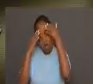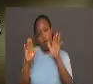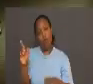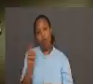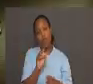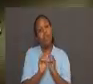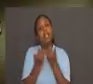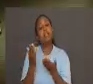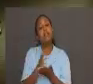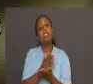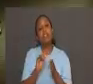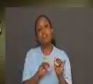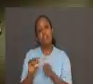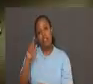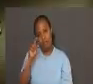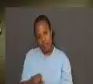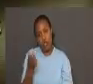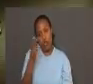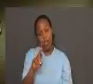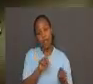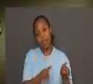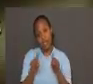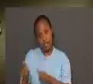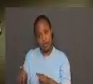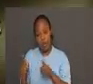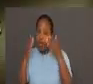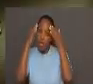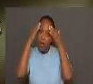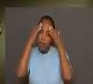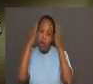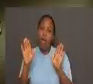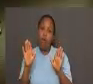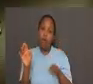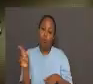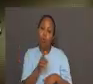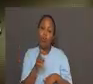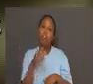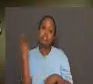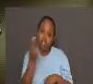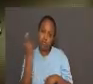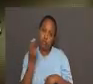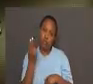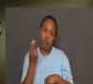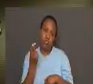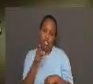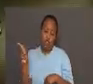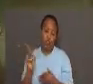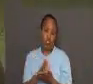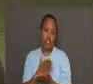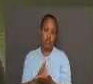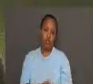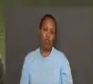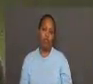get involved or are not aware of the importance of being involved.